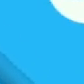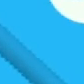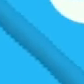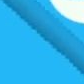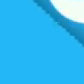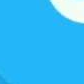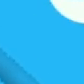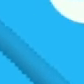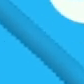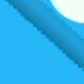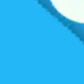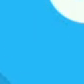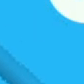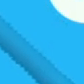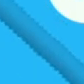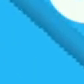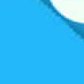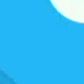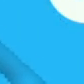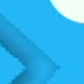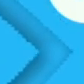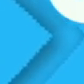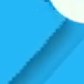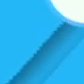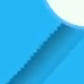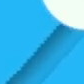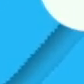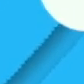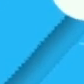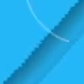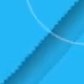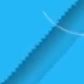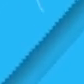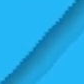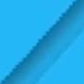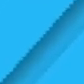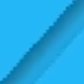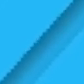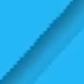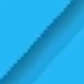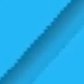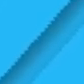for breaking news, live event coverage, web exclusives, and much more.